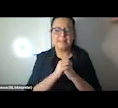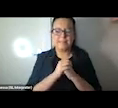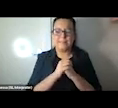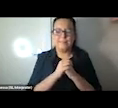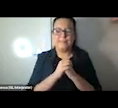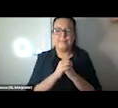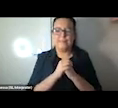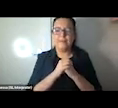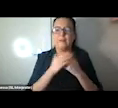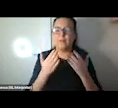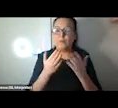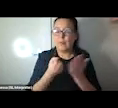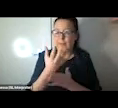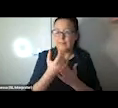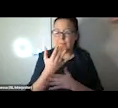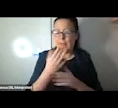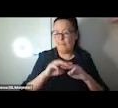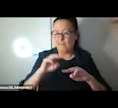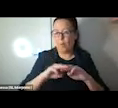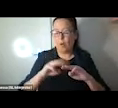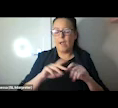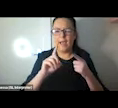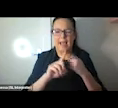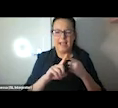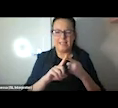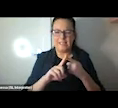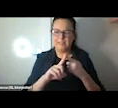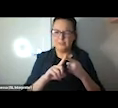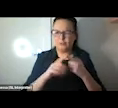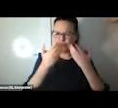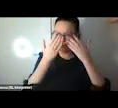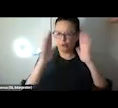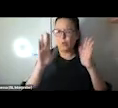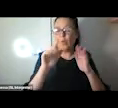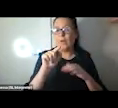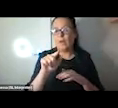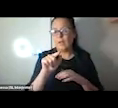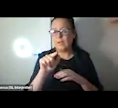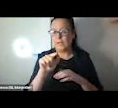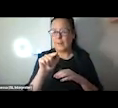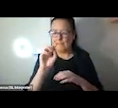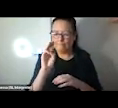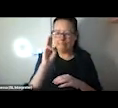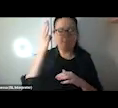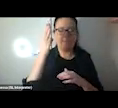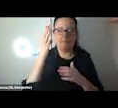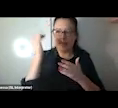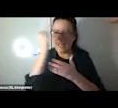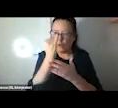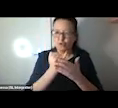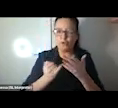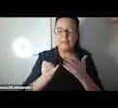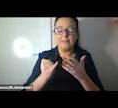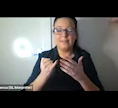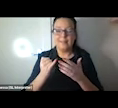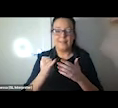explain further on. And they're extensively illustrated, which is quite unusual for standards. And particularly for us as architects, it's great